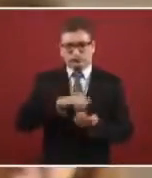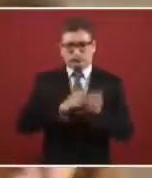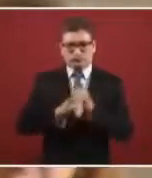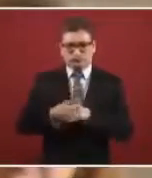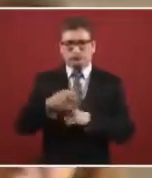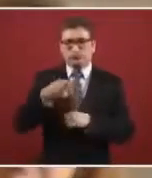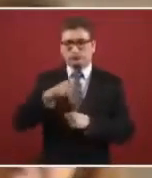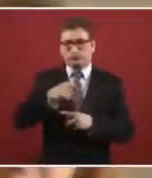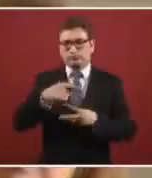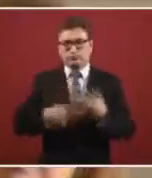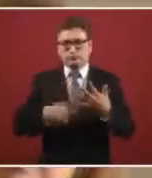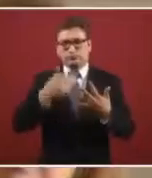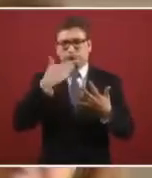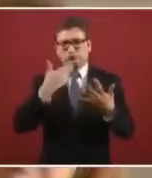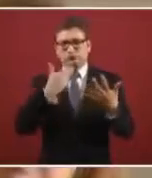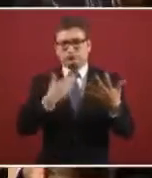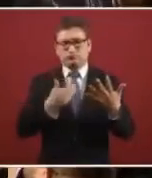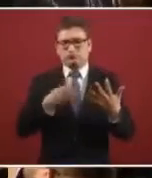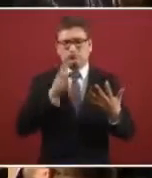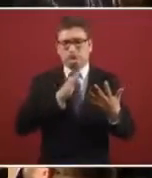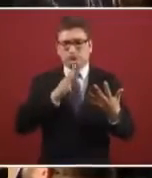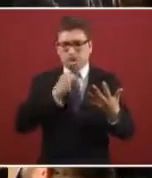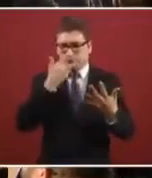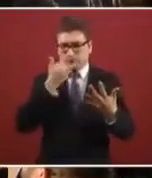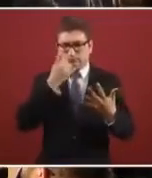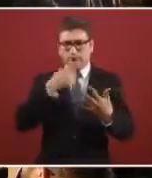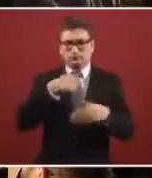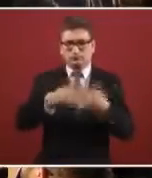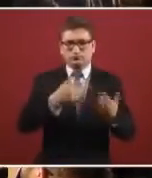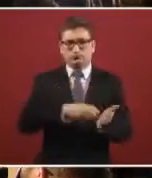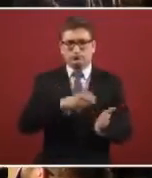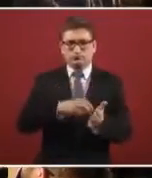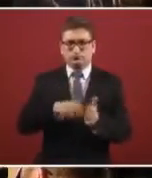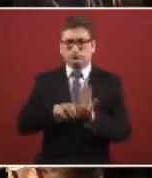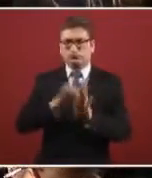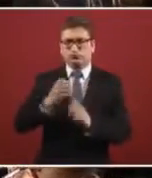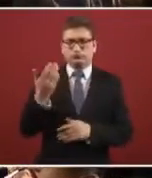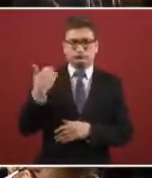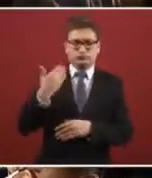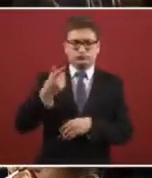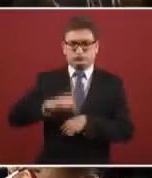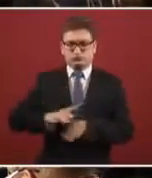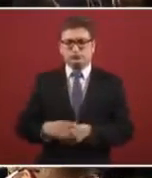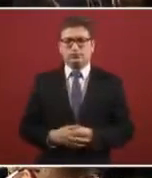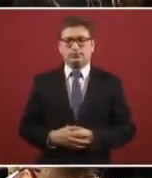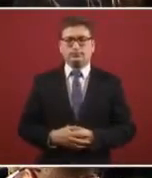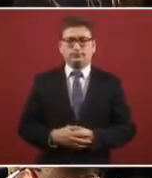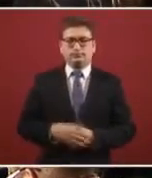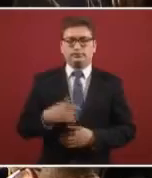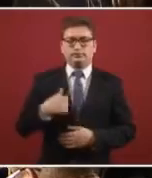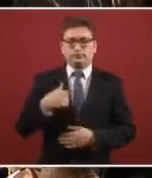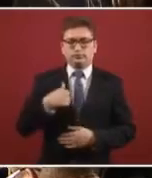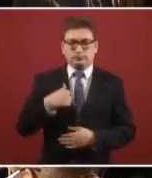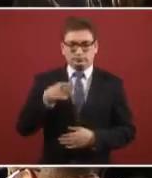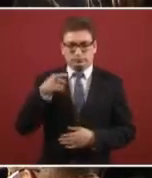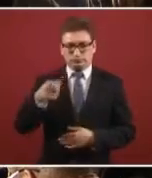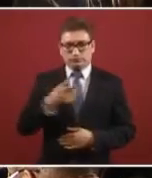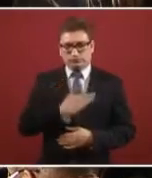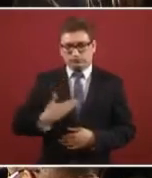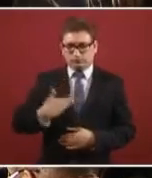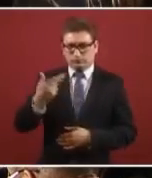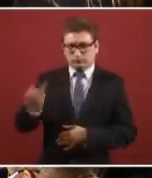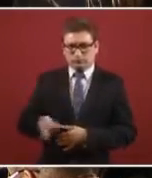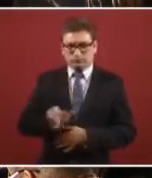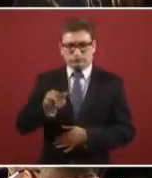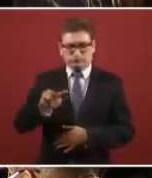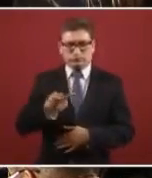transformation, we have to signal things that are not well so that you can be correcting them. A few days ago, I asked the